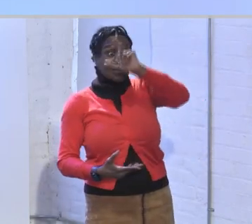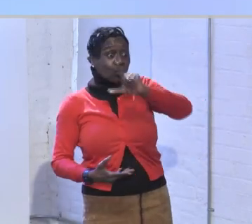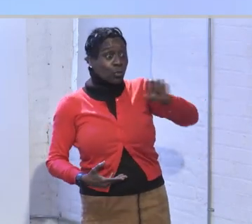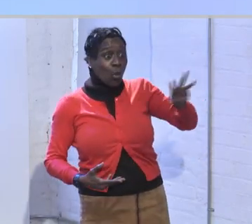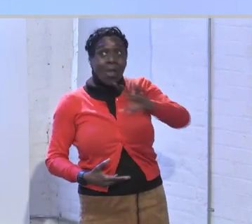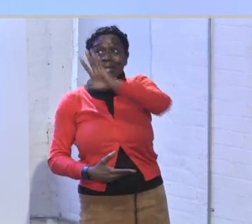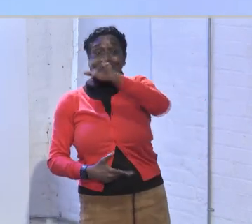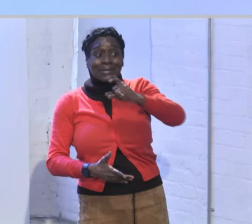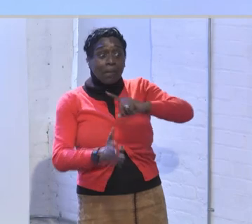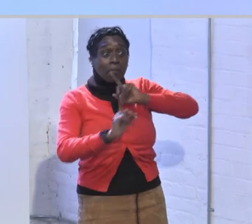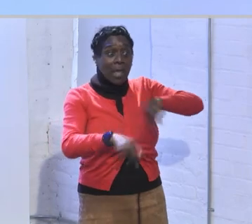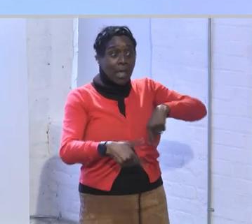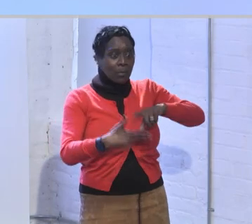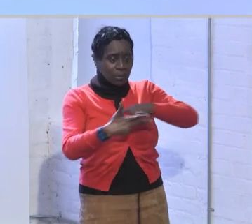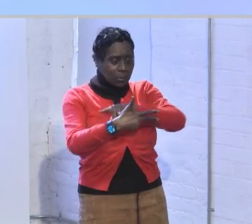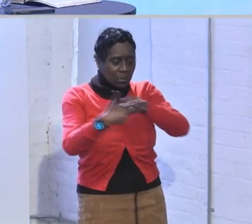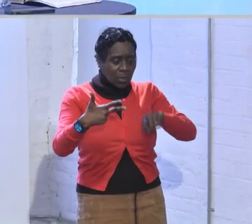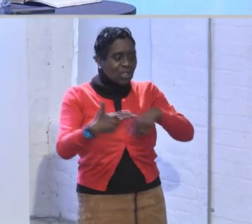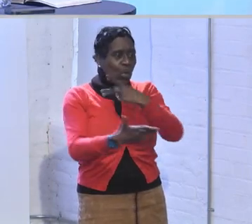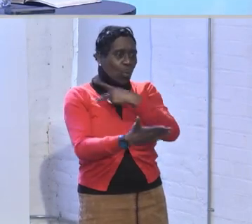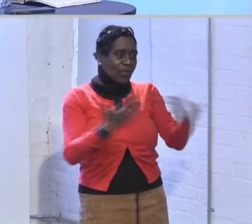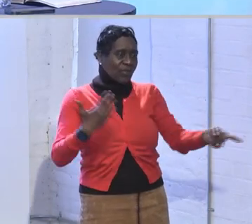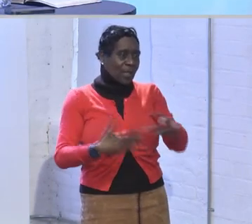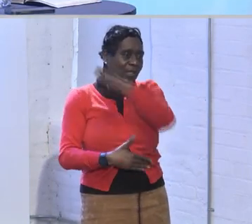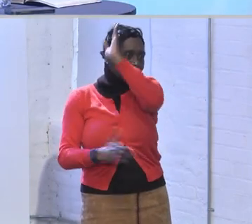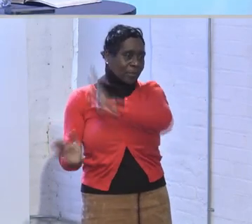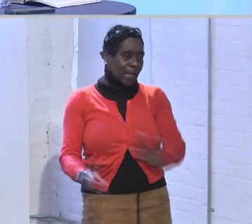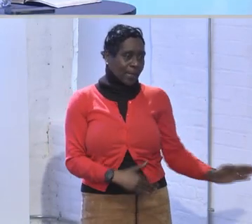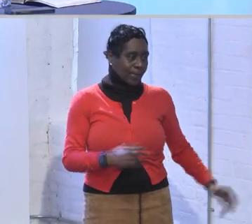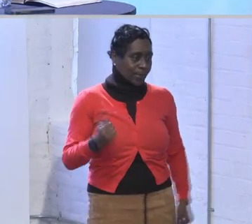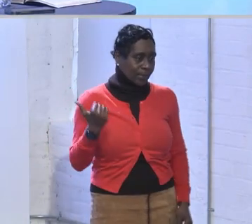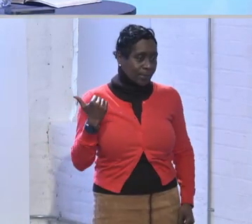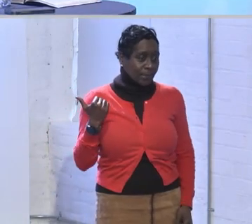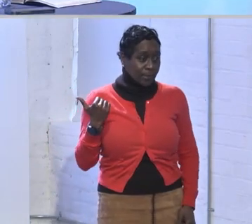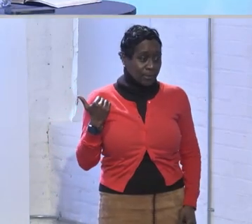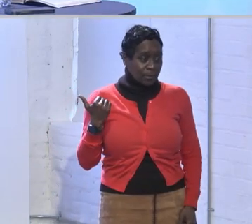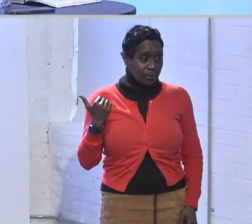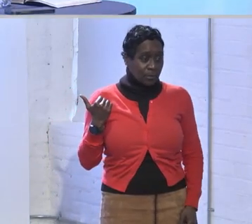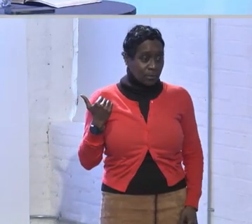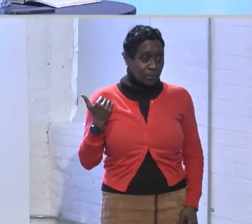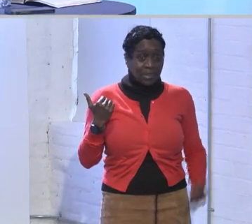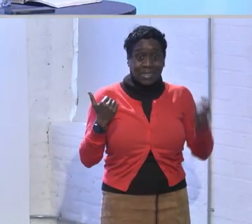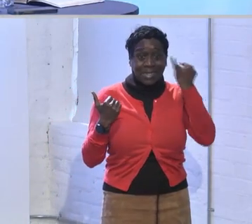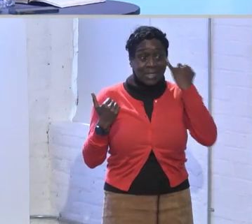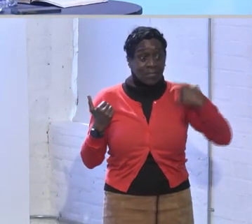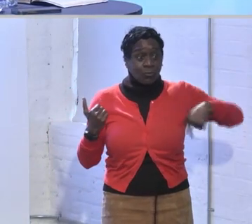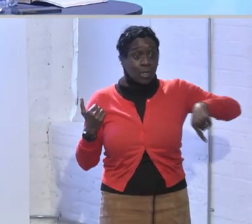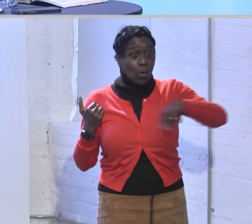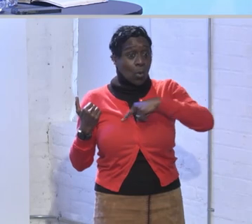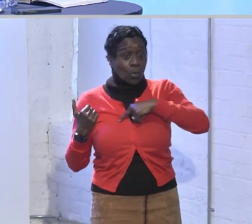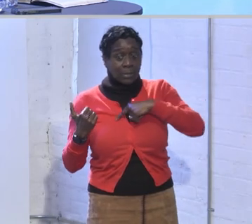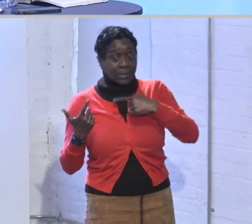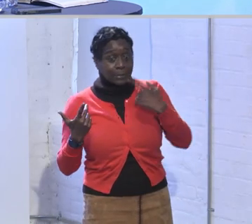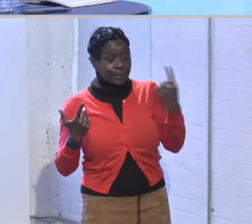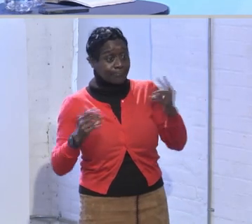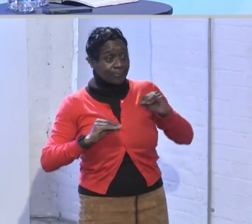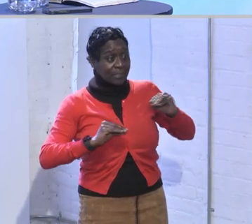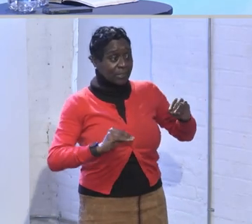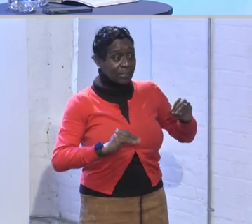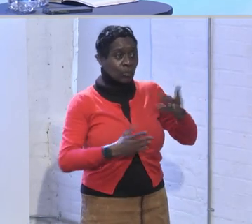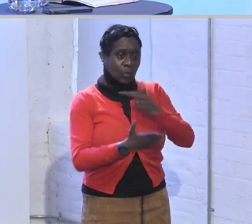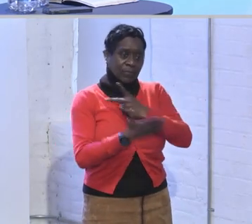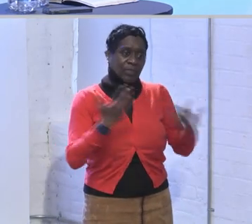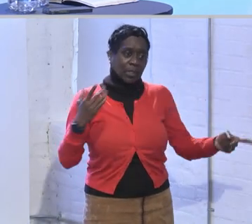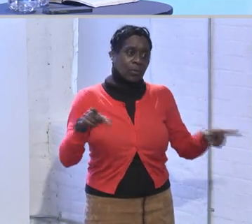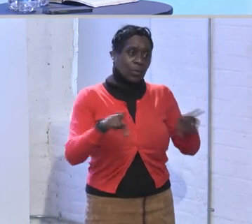his commandments, then we're failing to do what he asked us to do. And if that's all we teach them, then we are